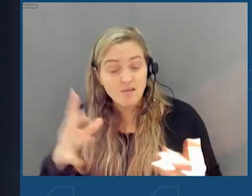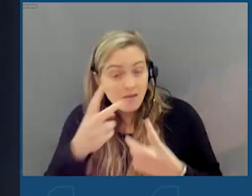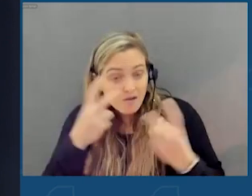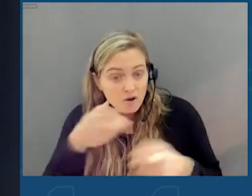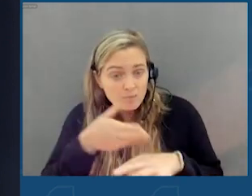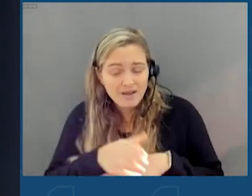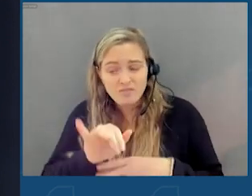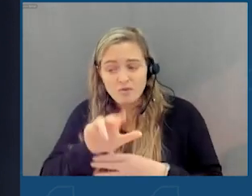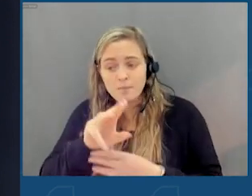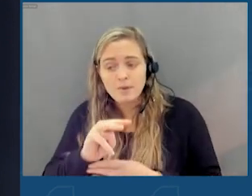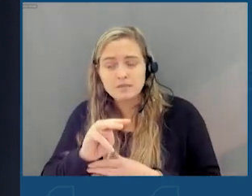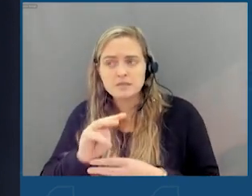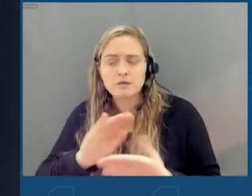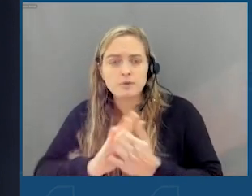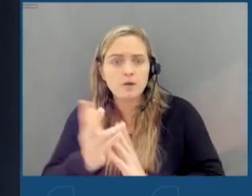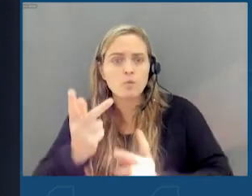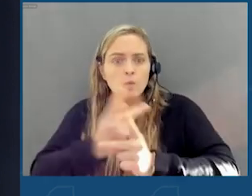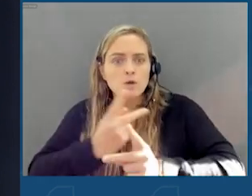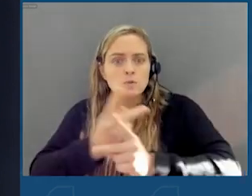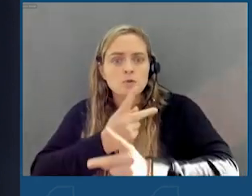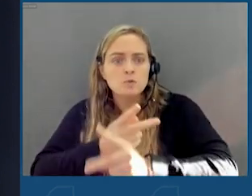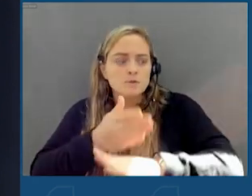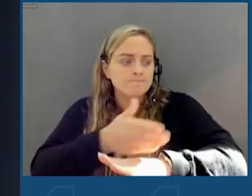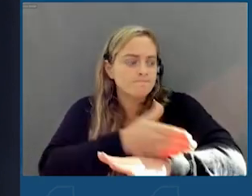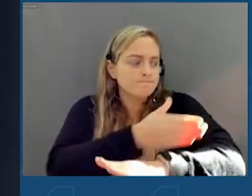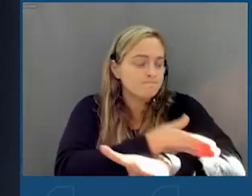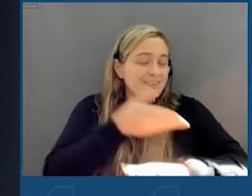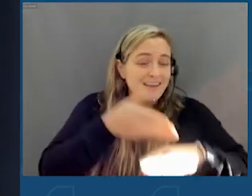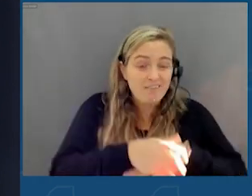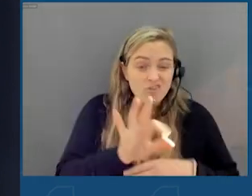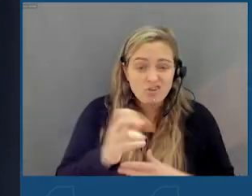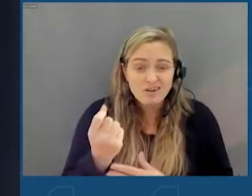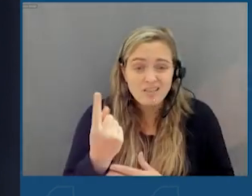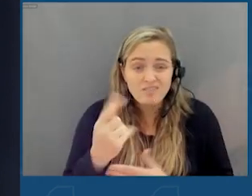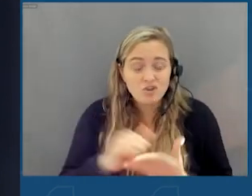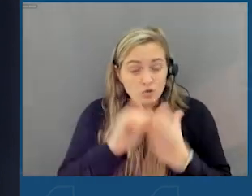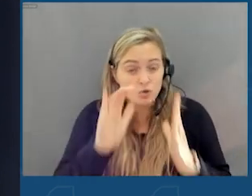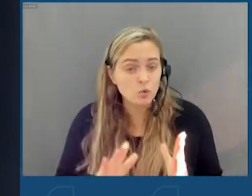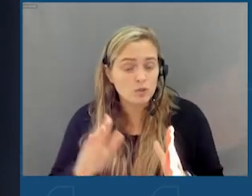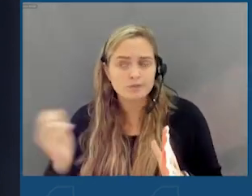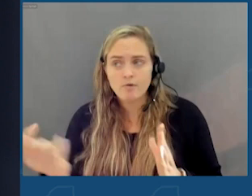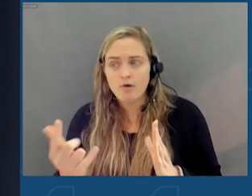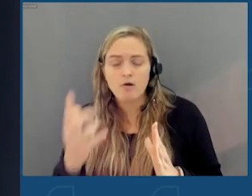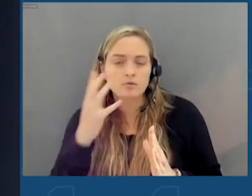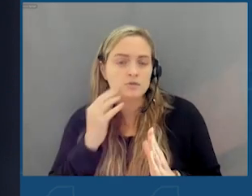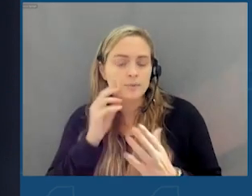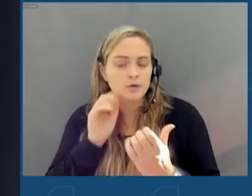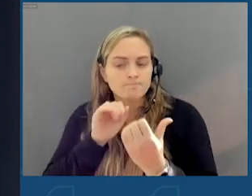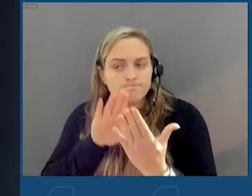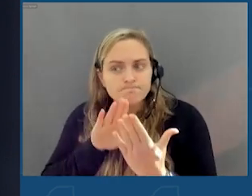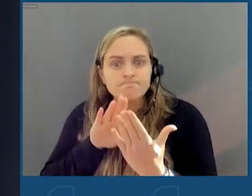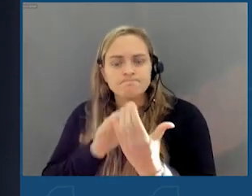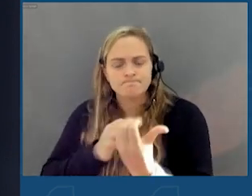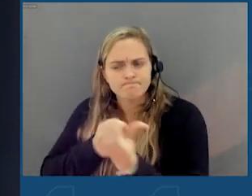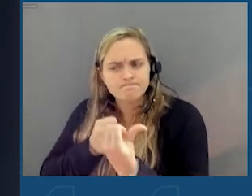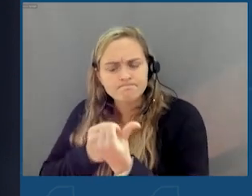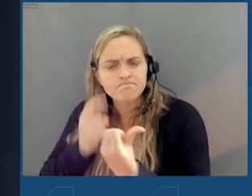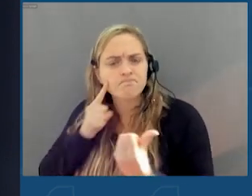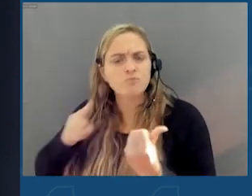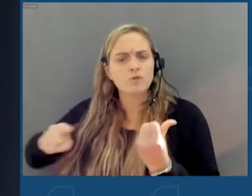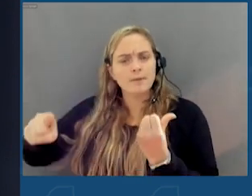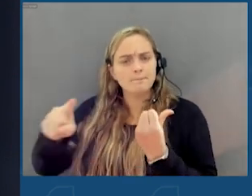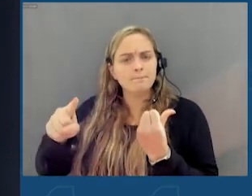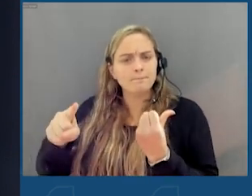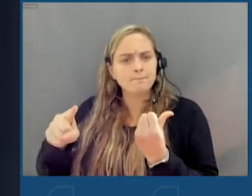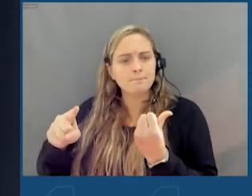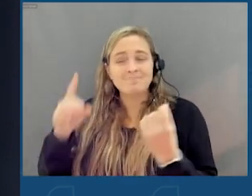Muslims rose in the aftermath of 9/11, and New Yorkers of all faiths stood up for them.